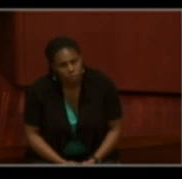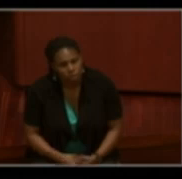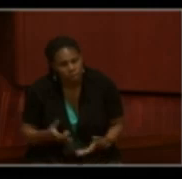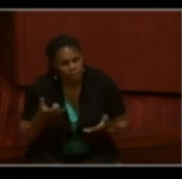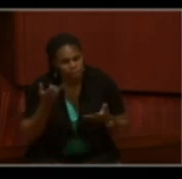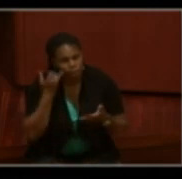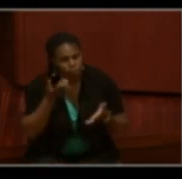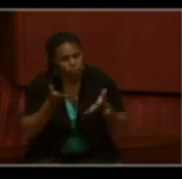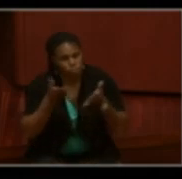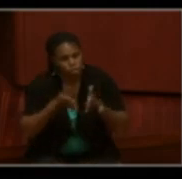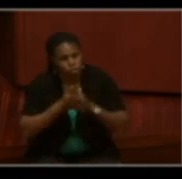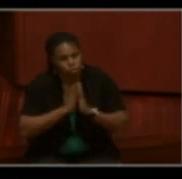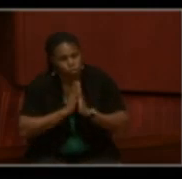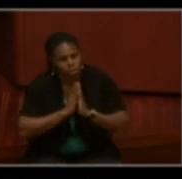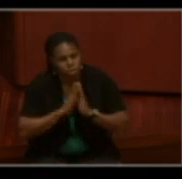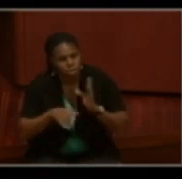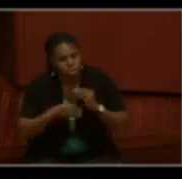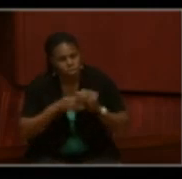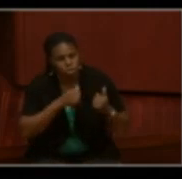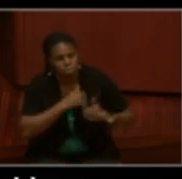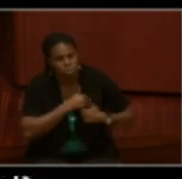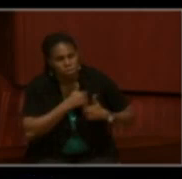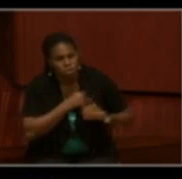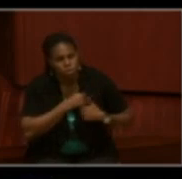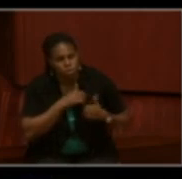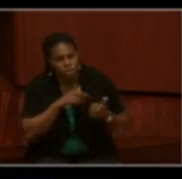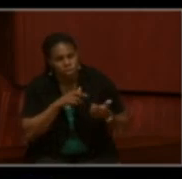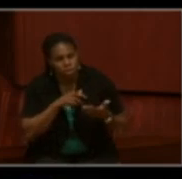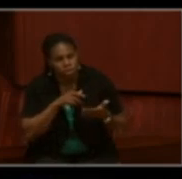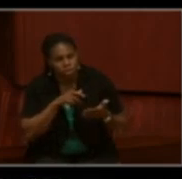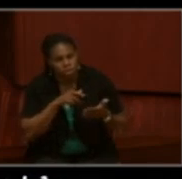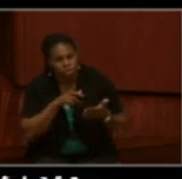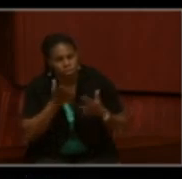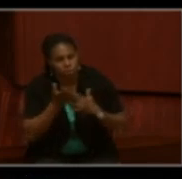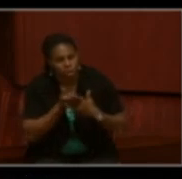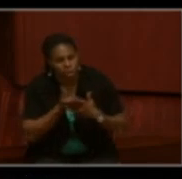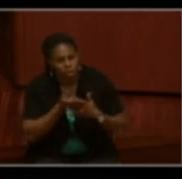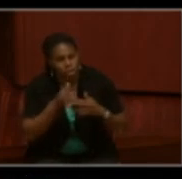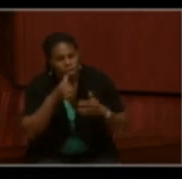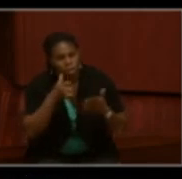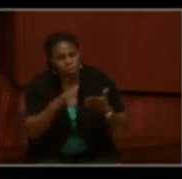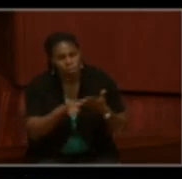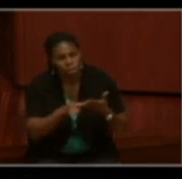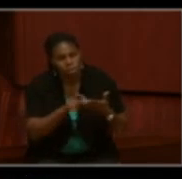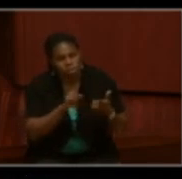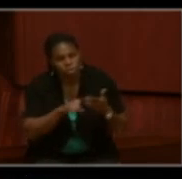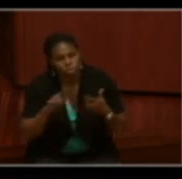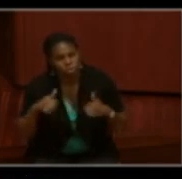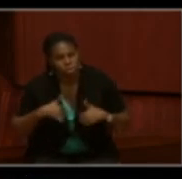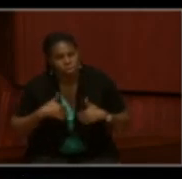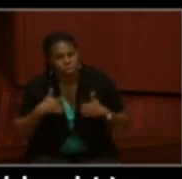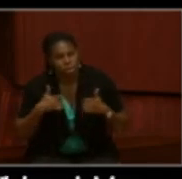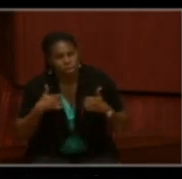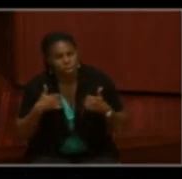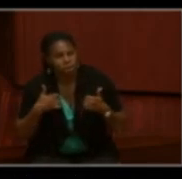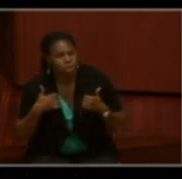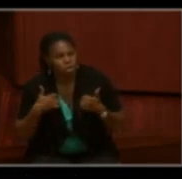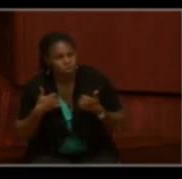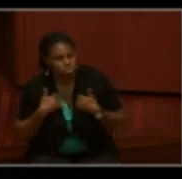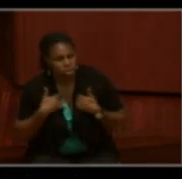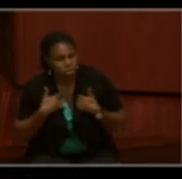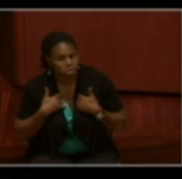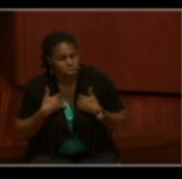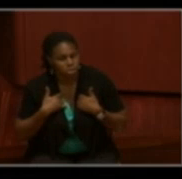request an official military personnel file, you can mail it to this address here, 1 Archives Drive.